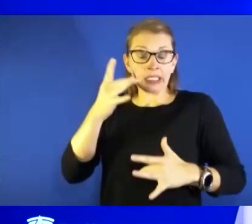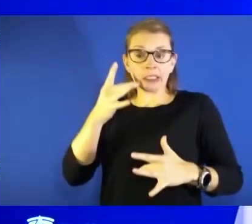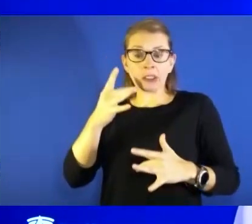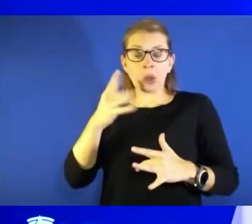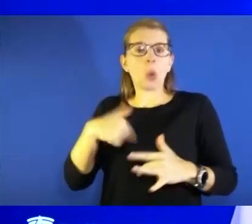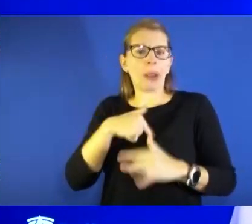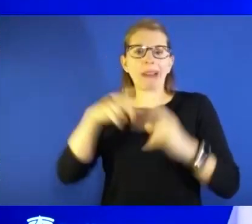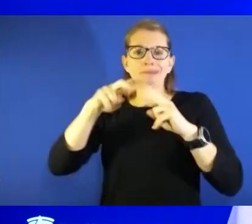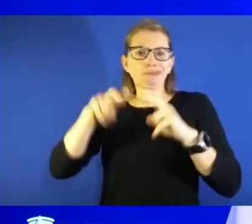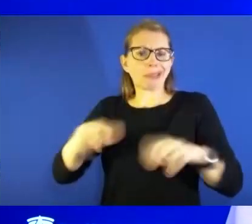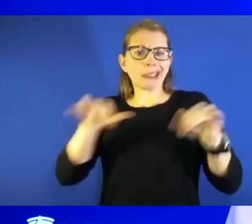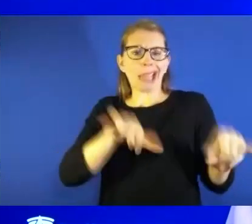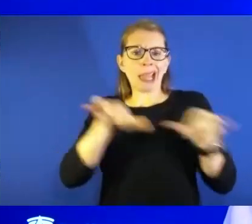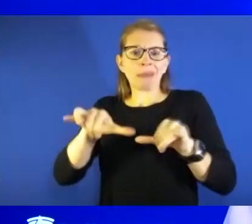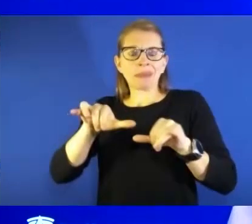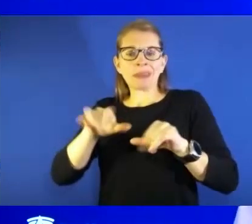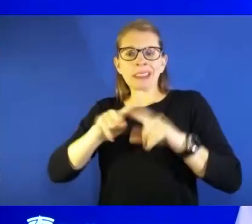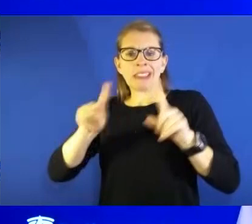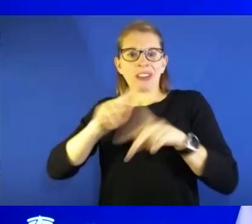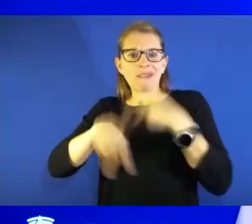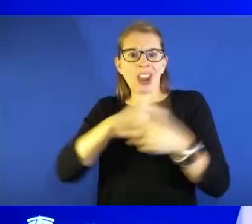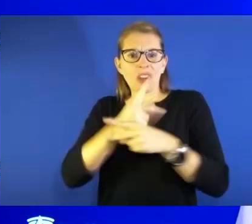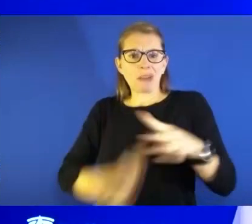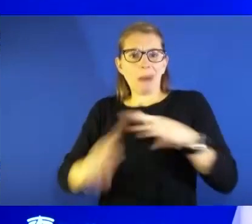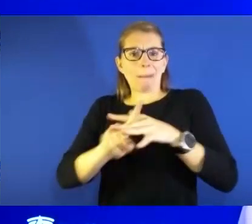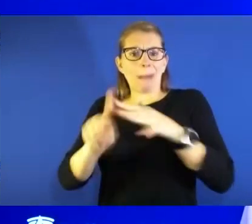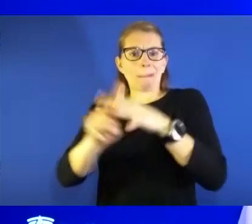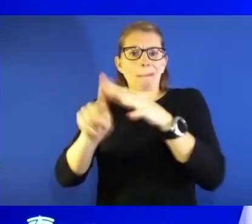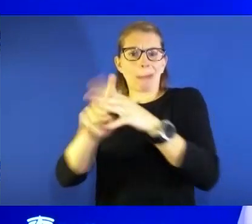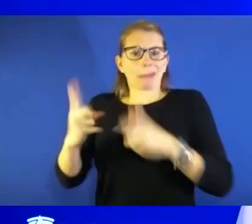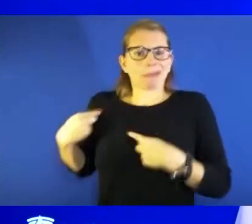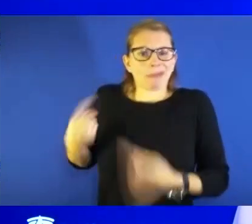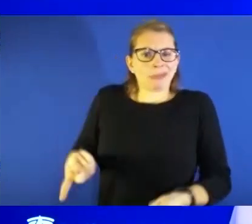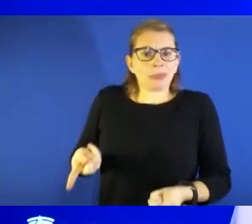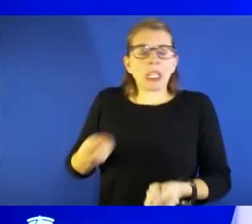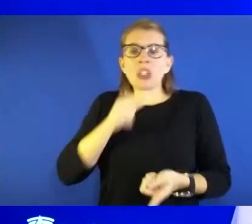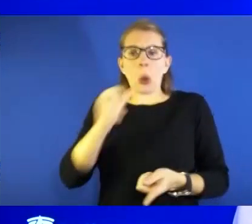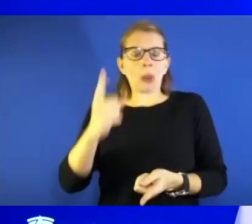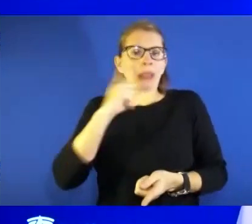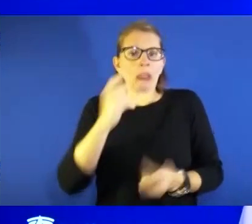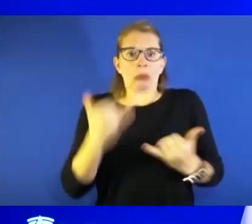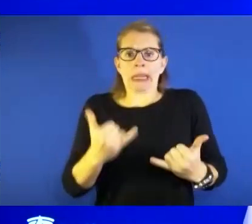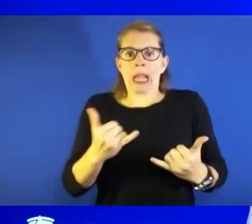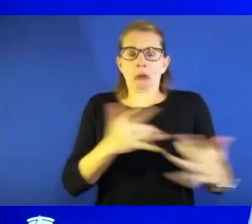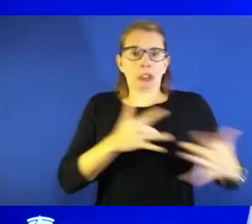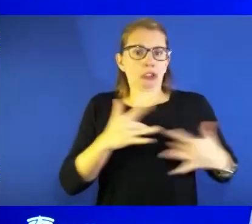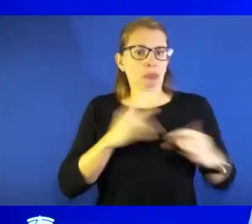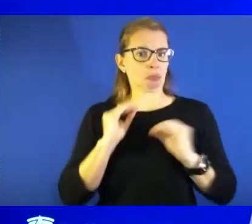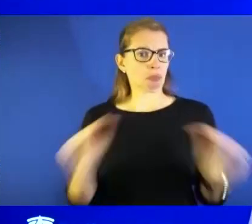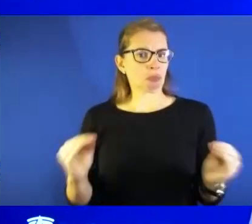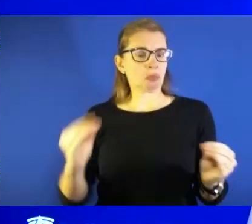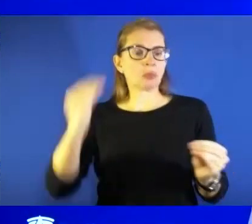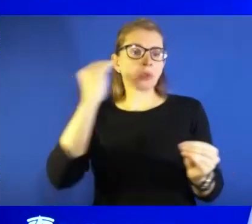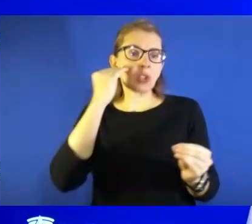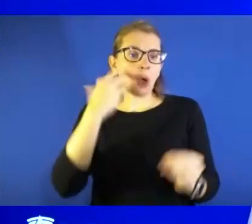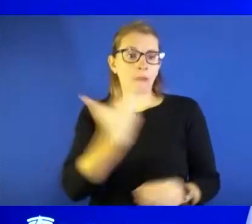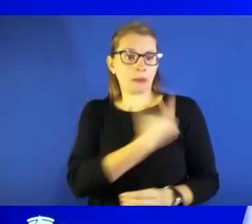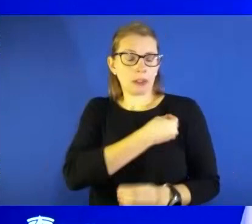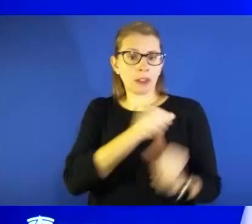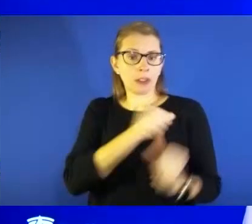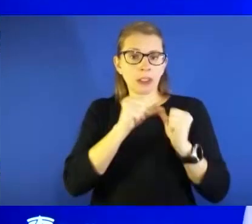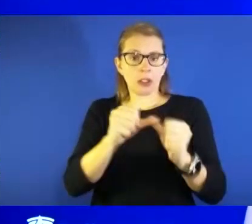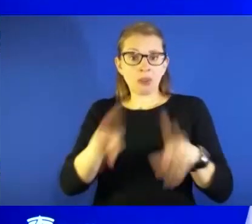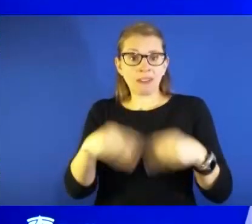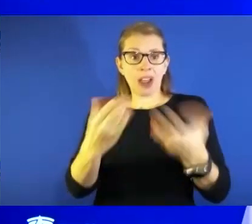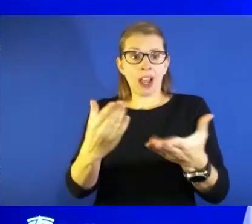and arises. But right now, I don't believe there's any immediate concern. We know that the vaccines continue to provide great